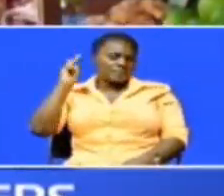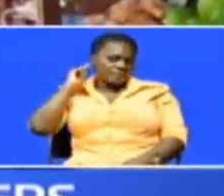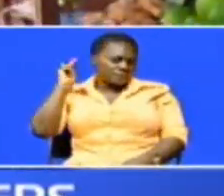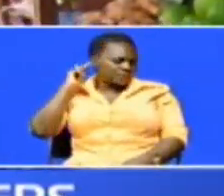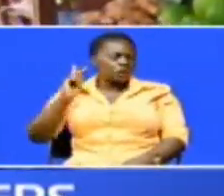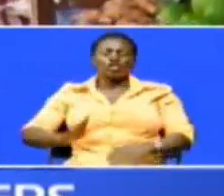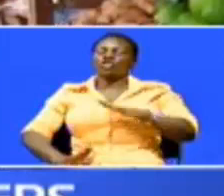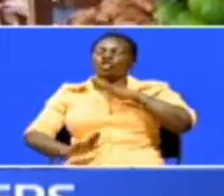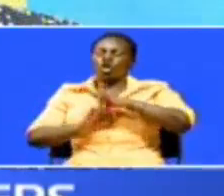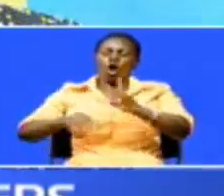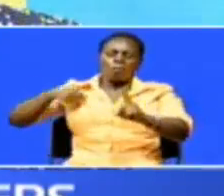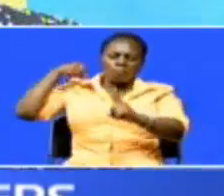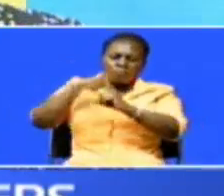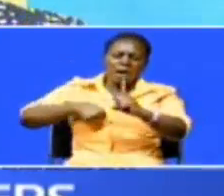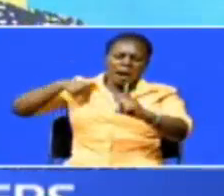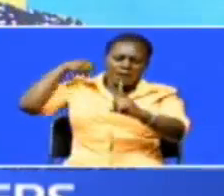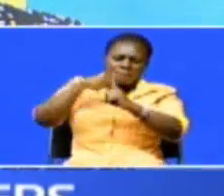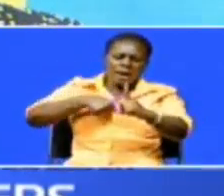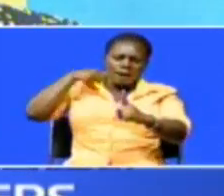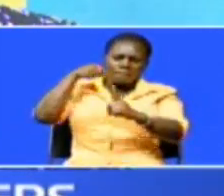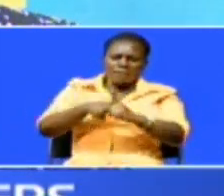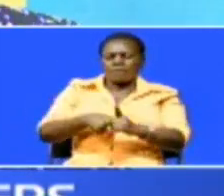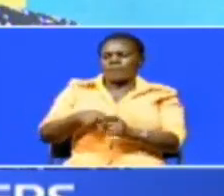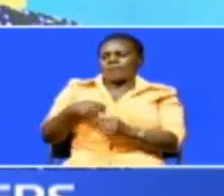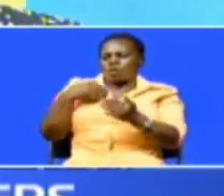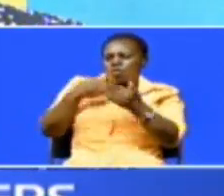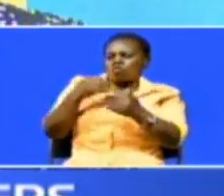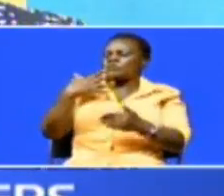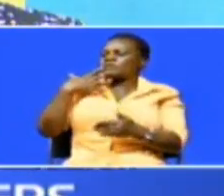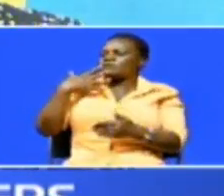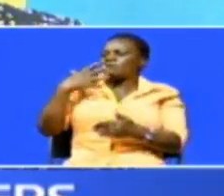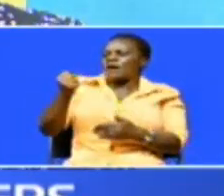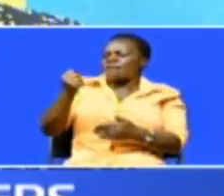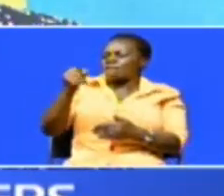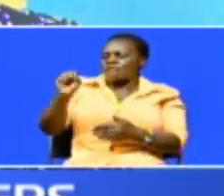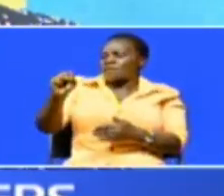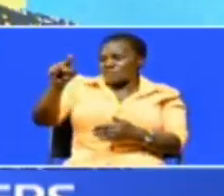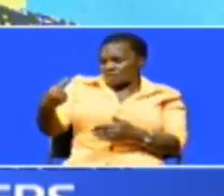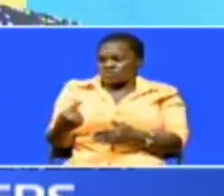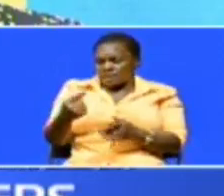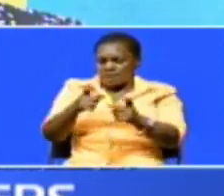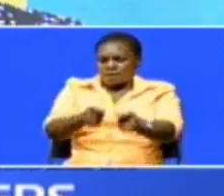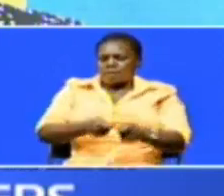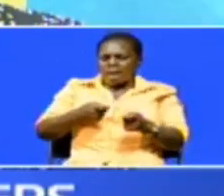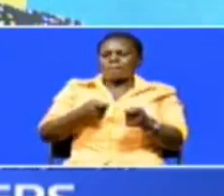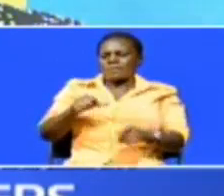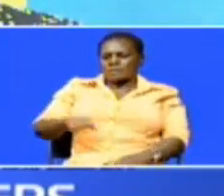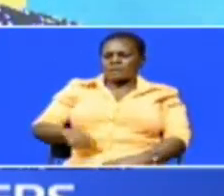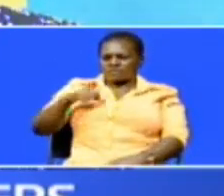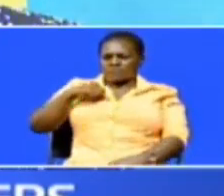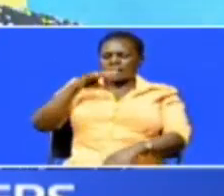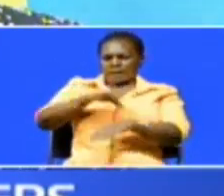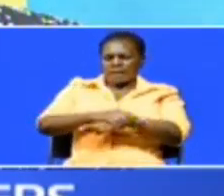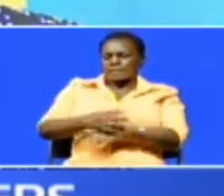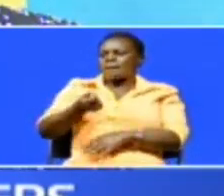are leading in these numbers. Close to 5,000 rape survivors have